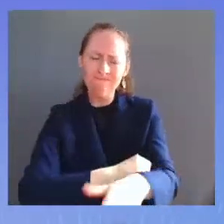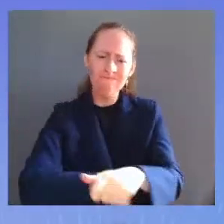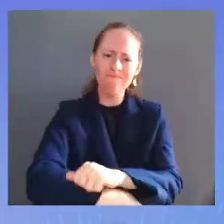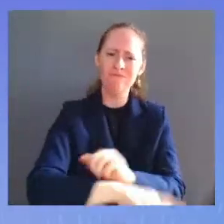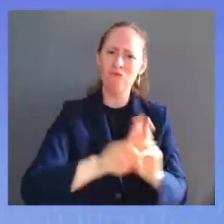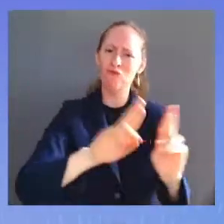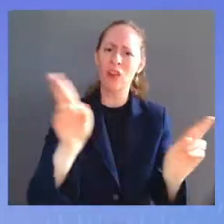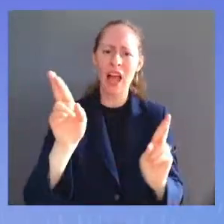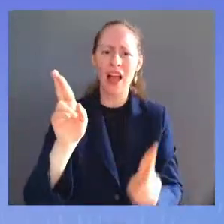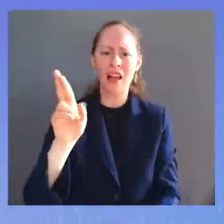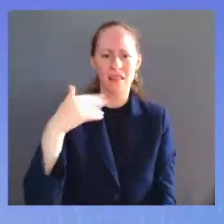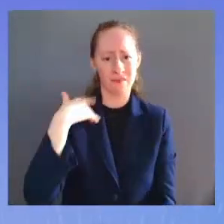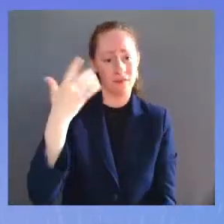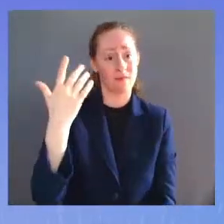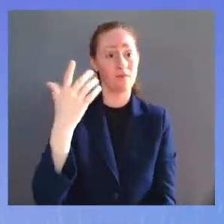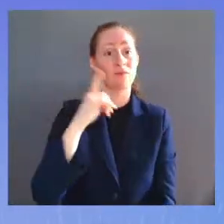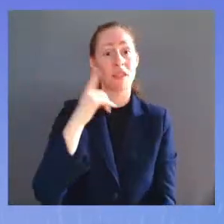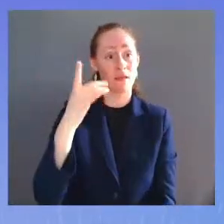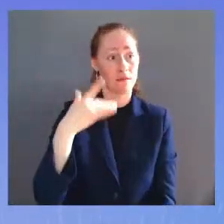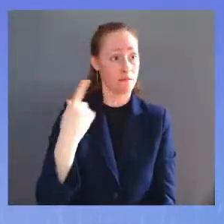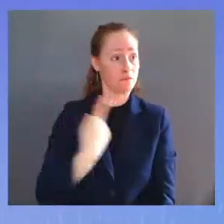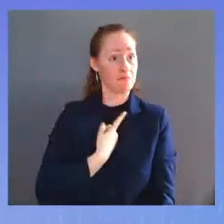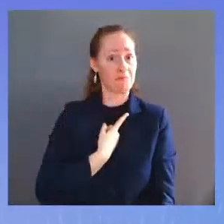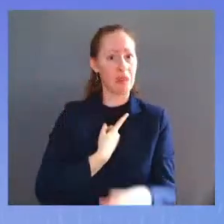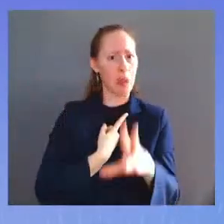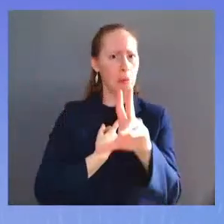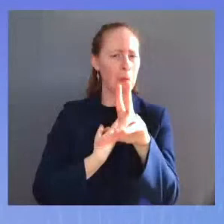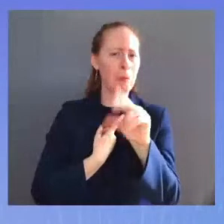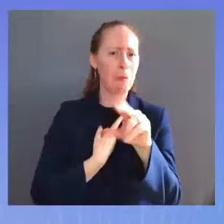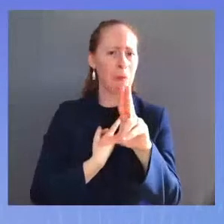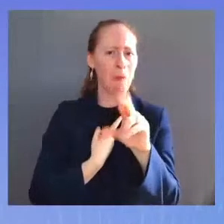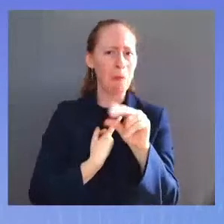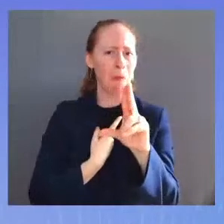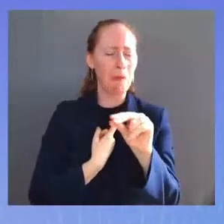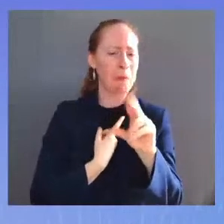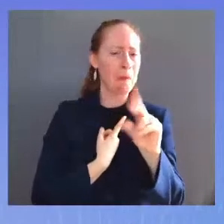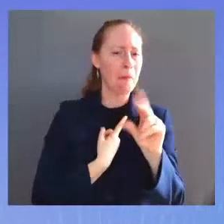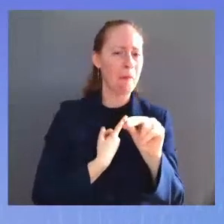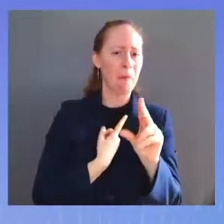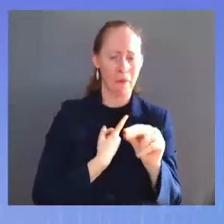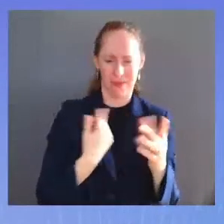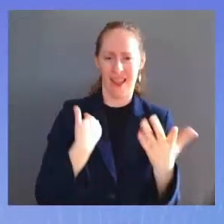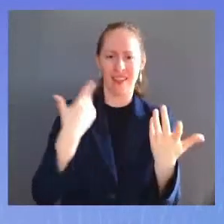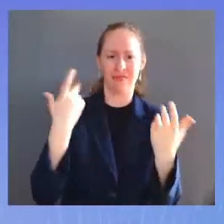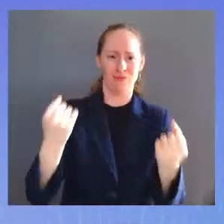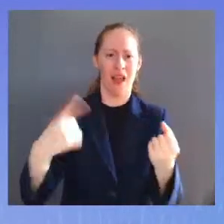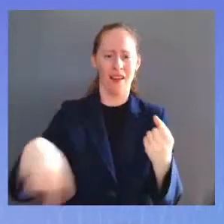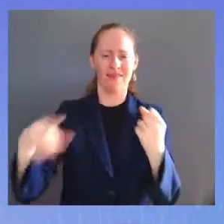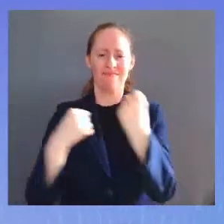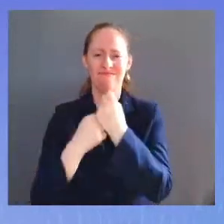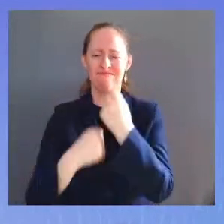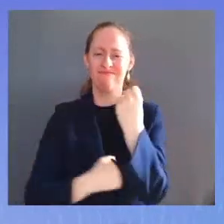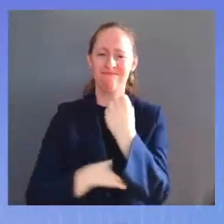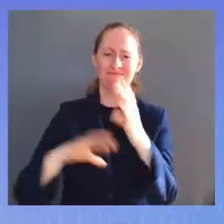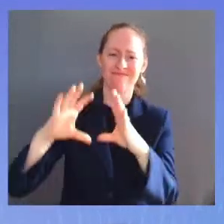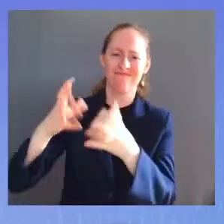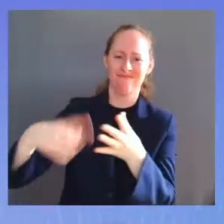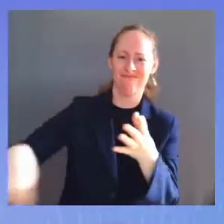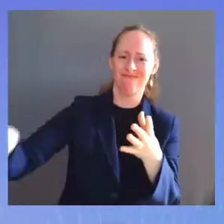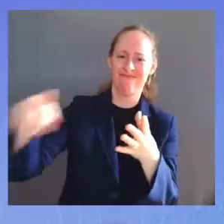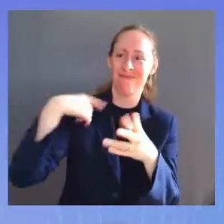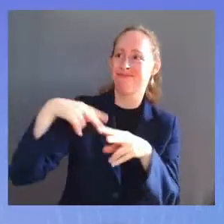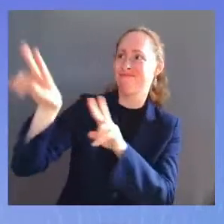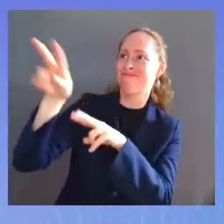I am standing on the shoulders of my own role models, generations of Americans who never